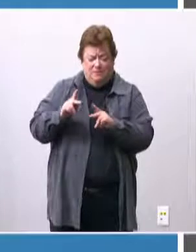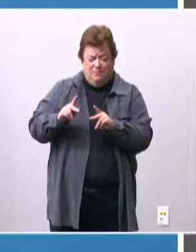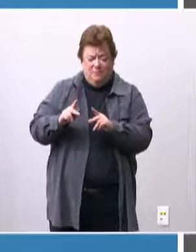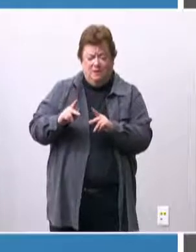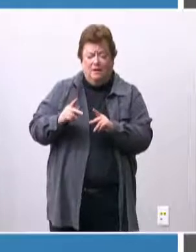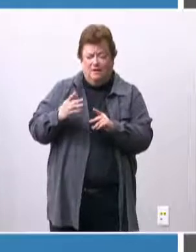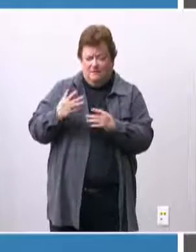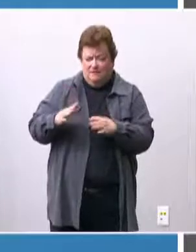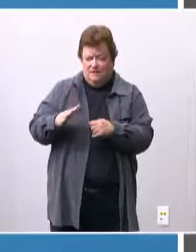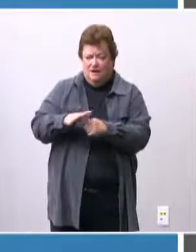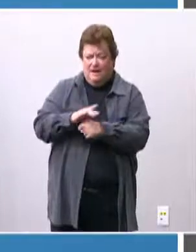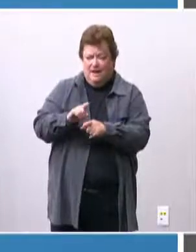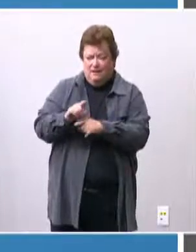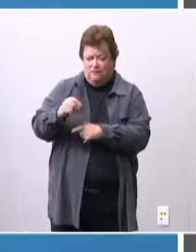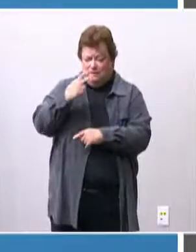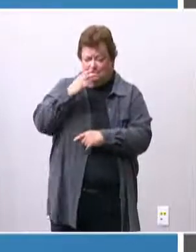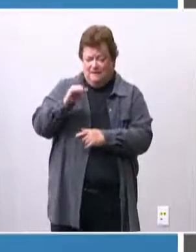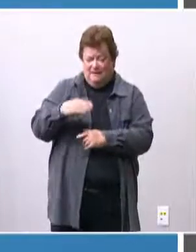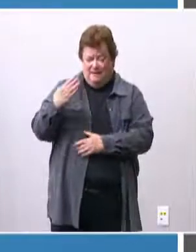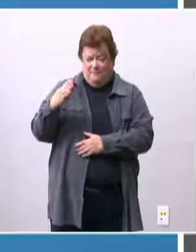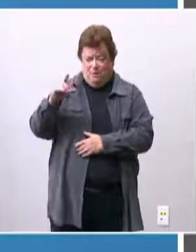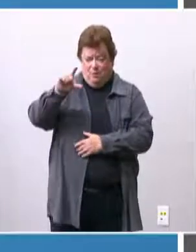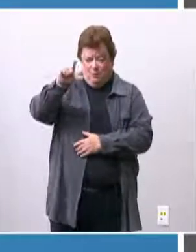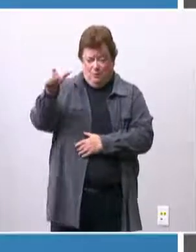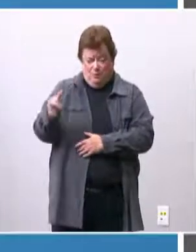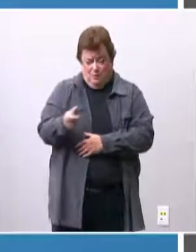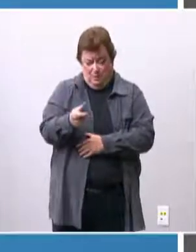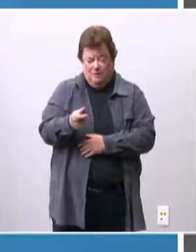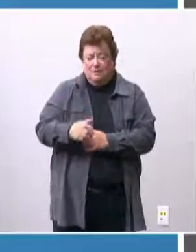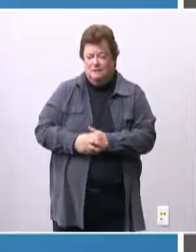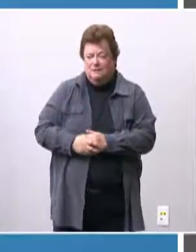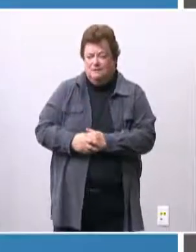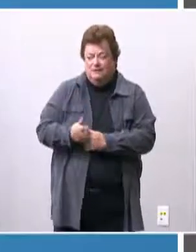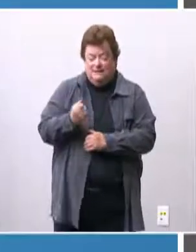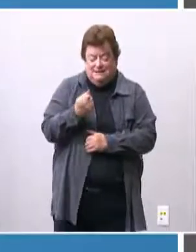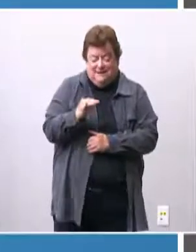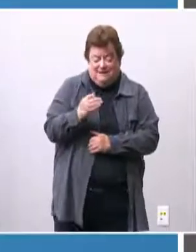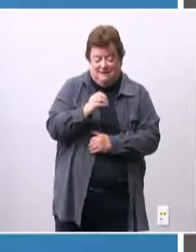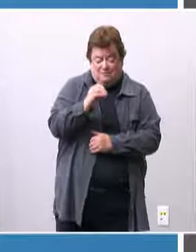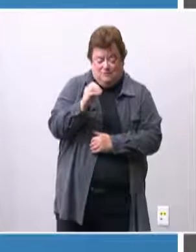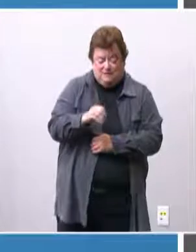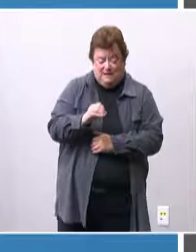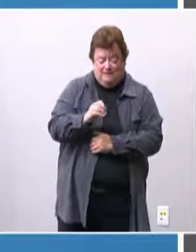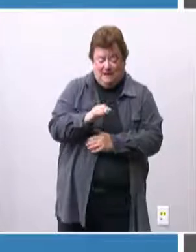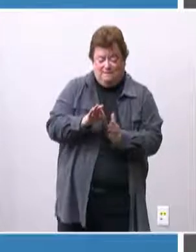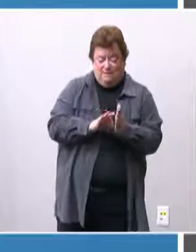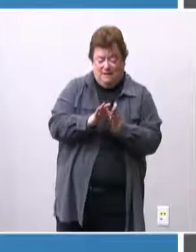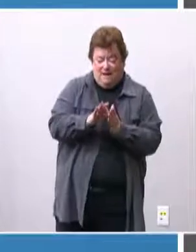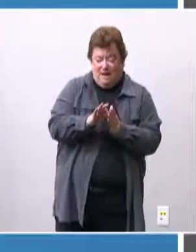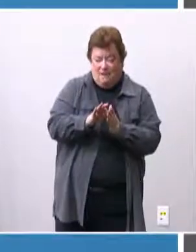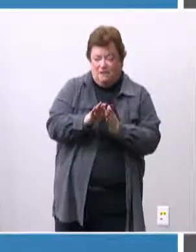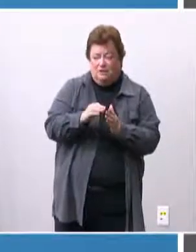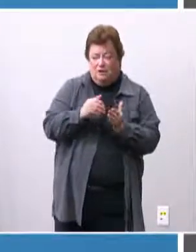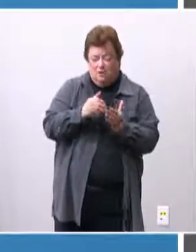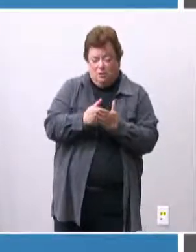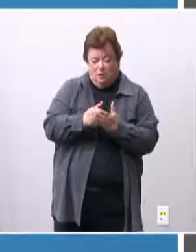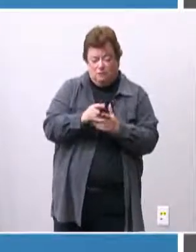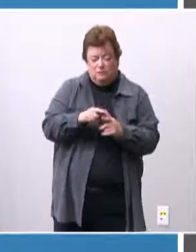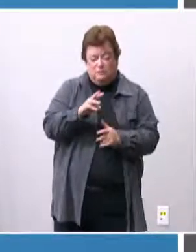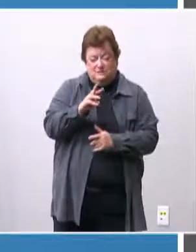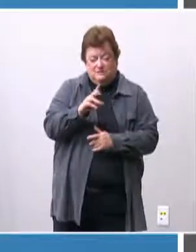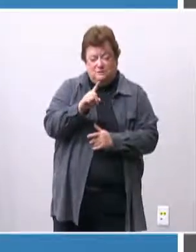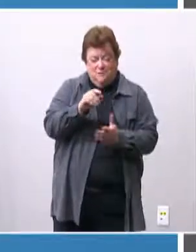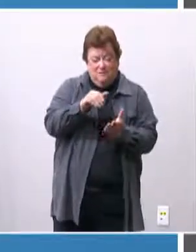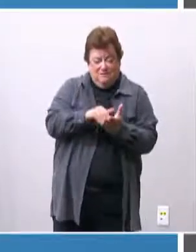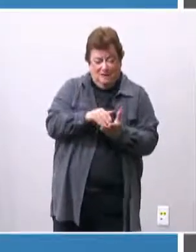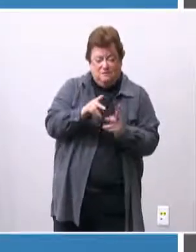vaccinated, as you can see in blue on this pie chart. 19% of our population, or close to 61,000